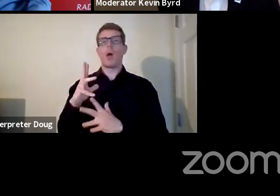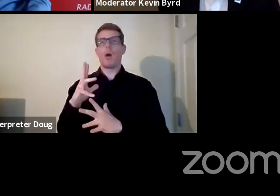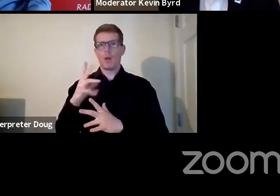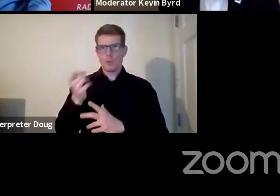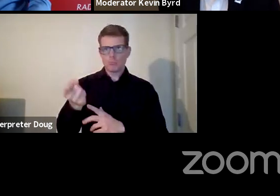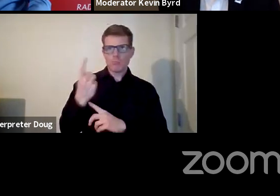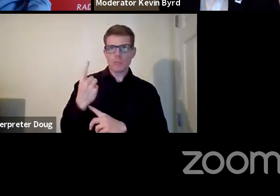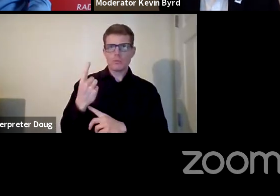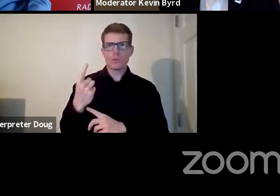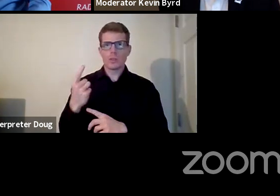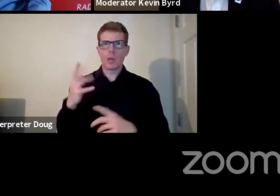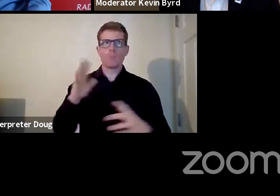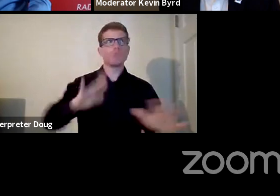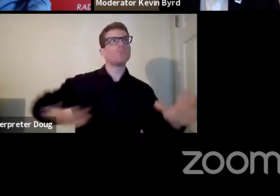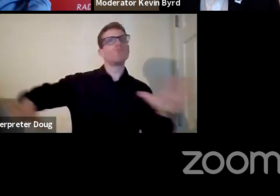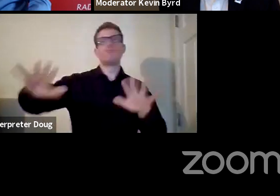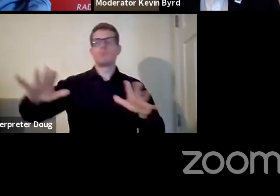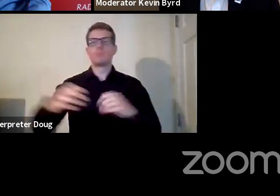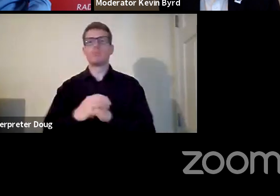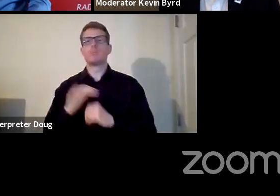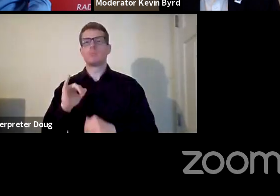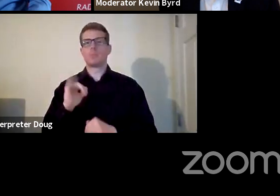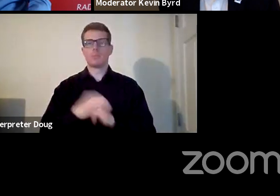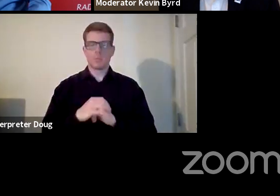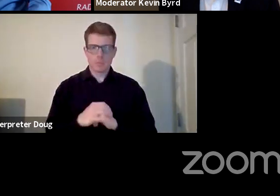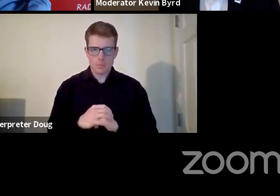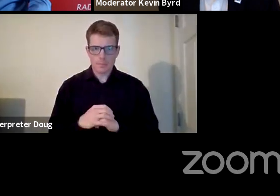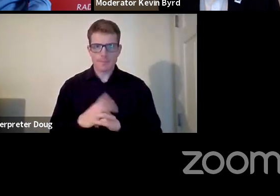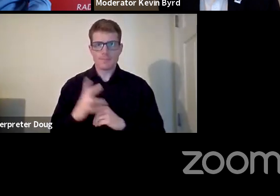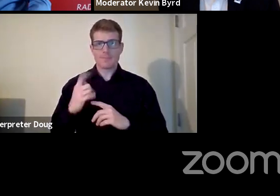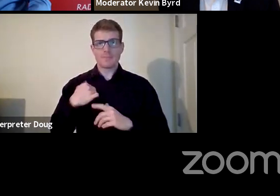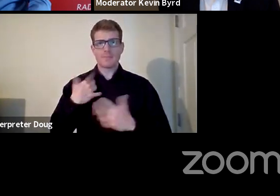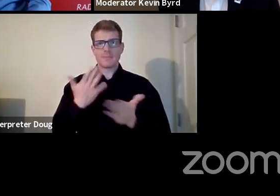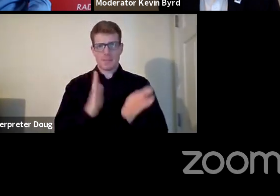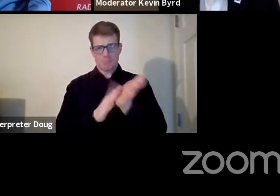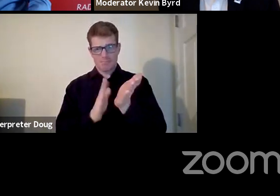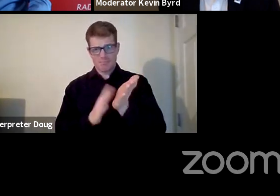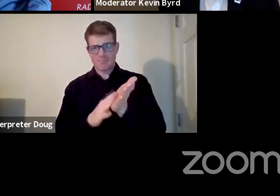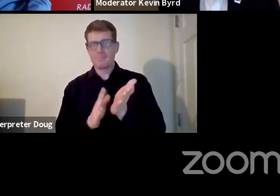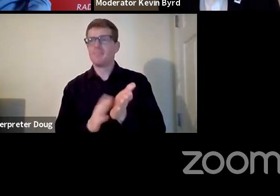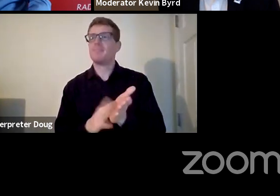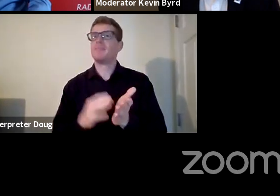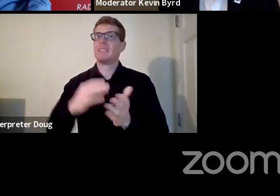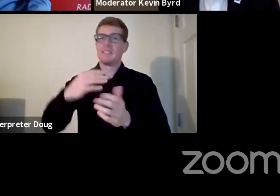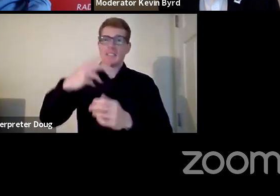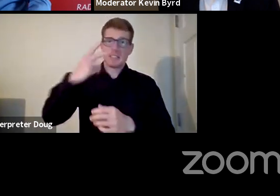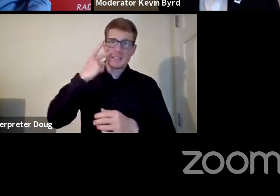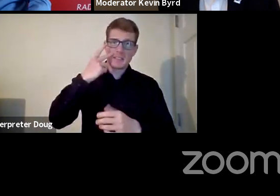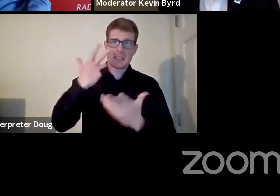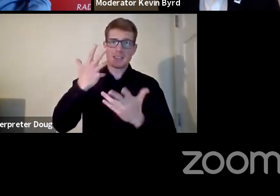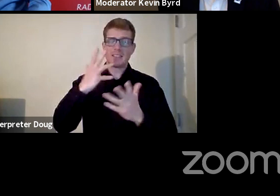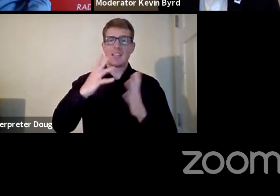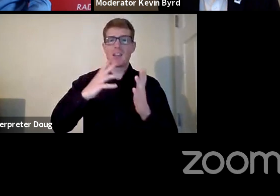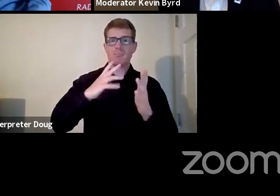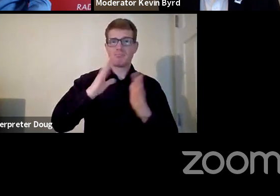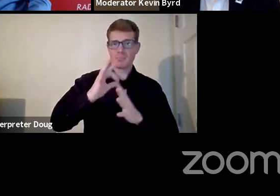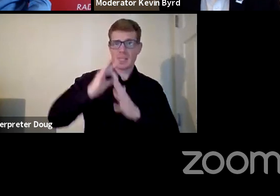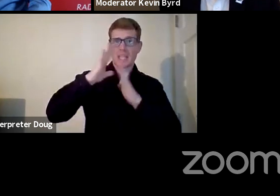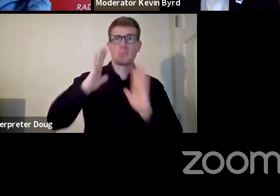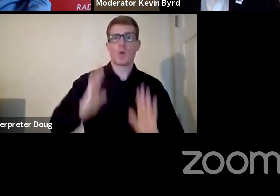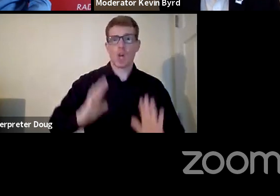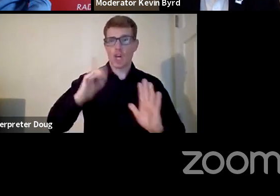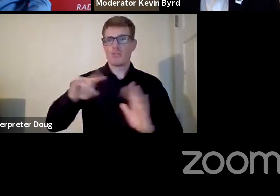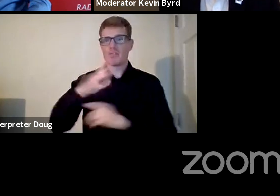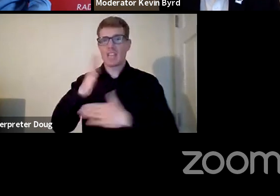willingly and doing it not to be popular or not to expose themselves to for their